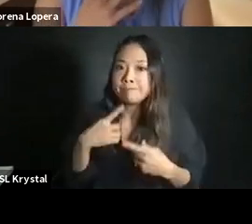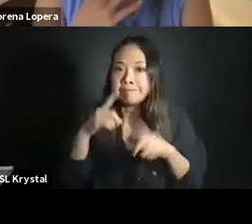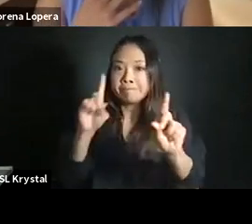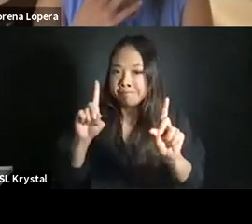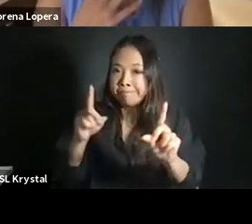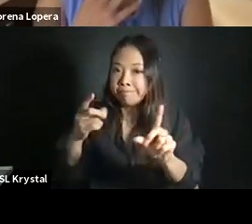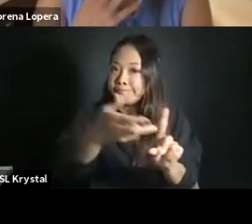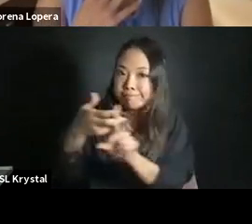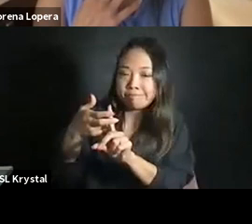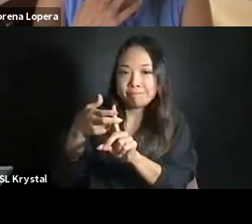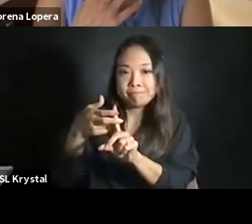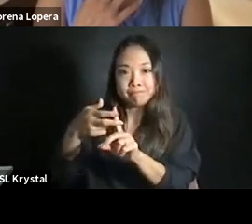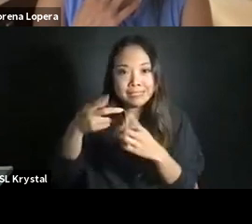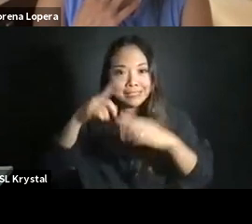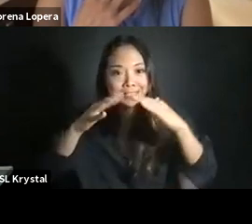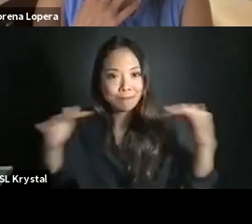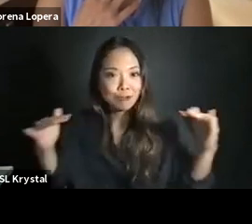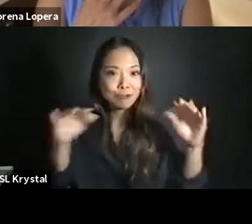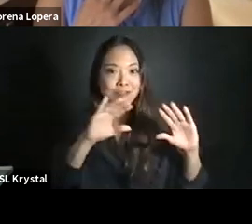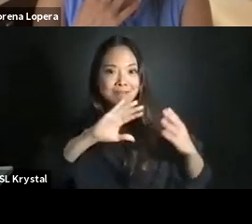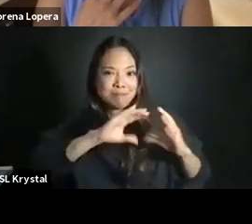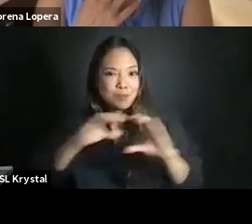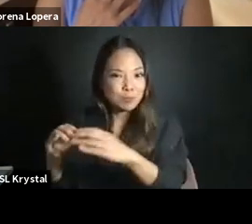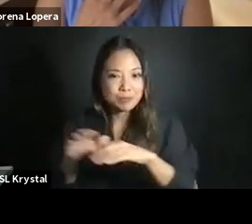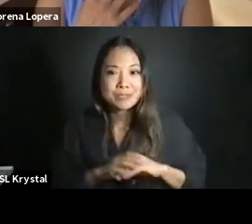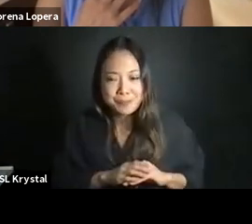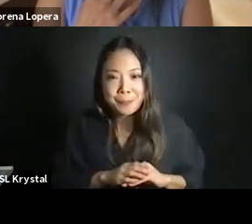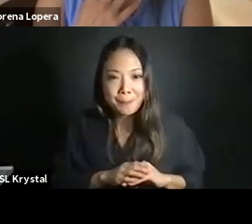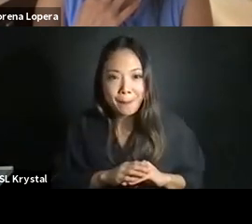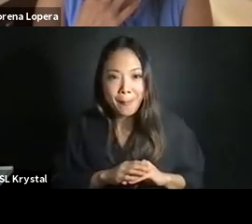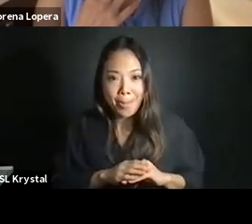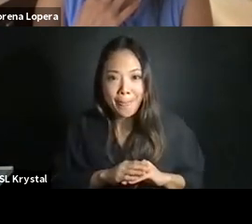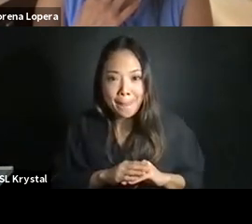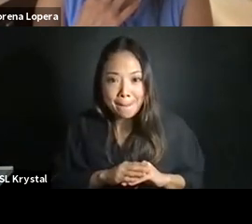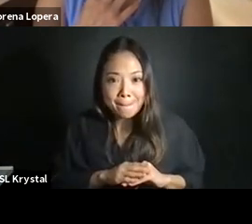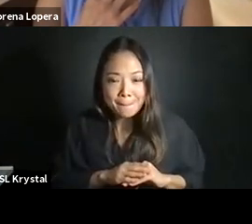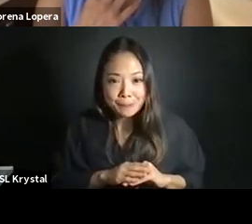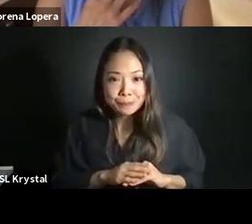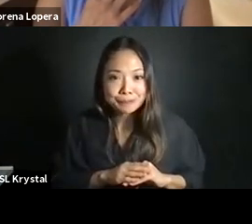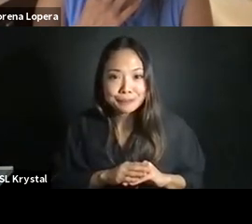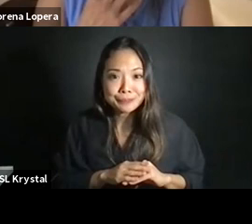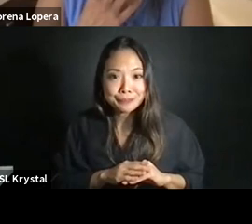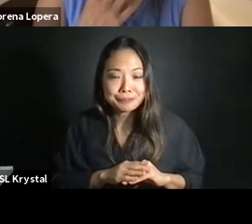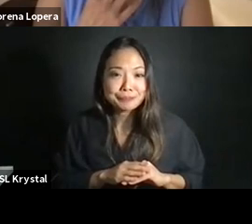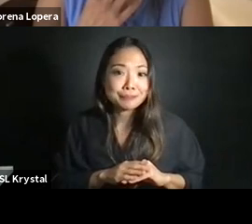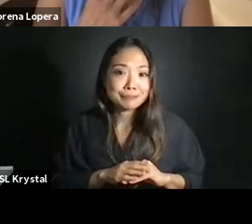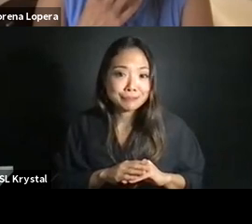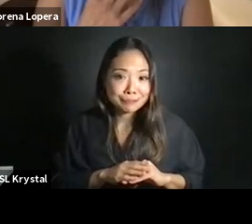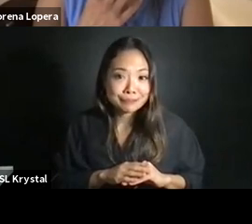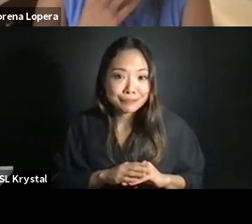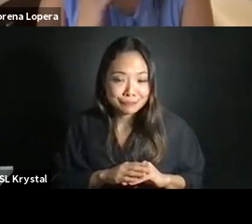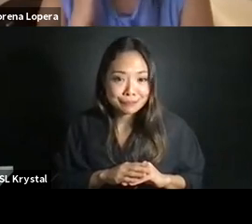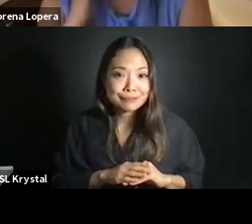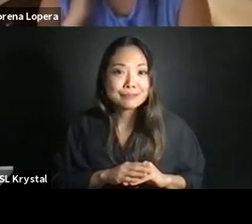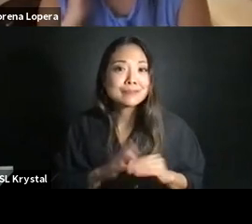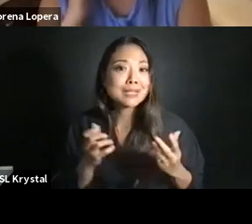to to to move to even if they're coming uh so thanks for and i want to and i do want to